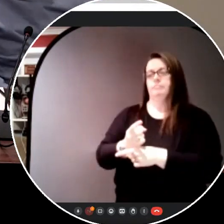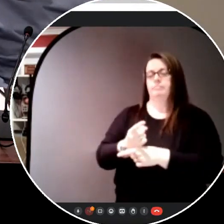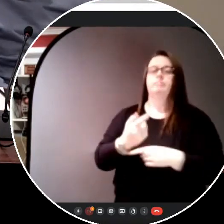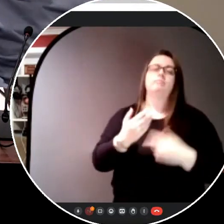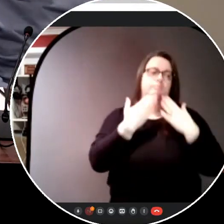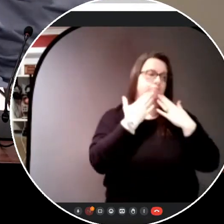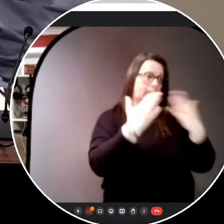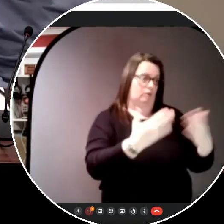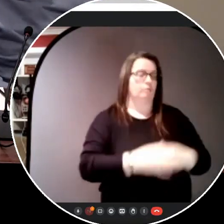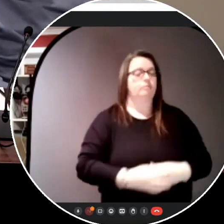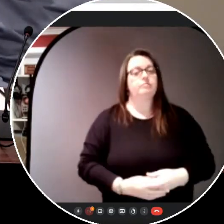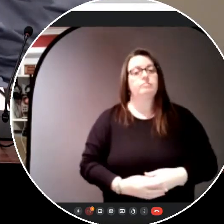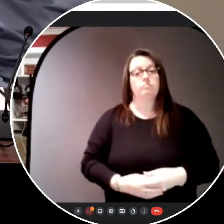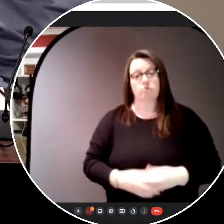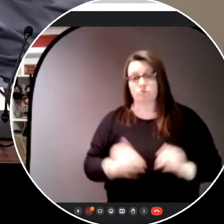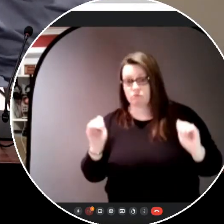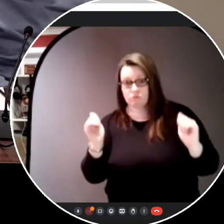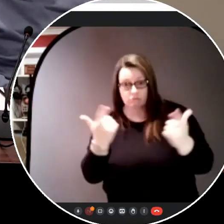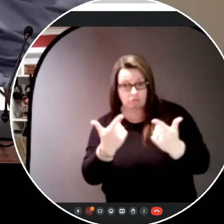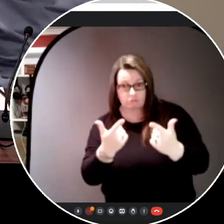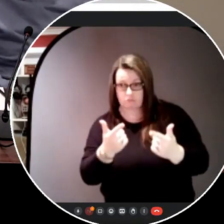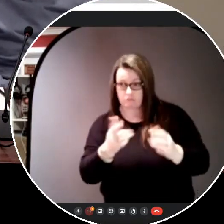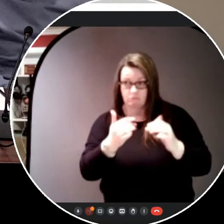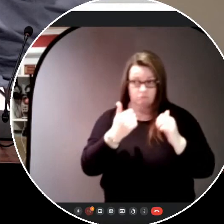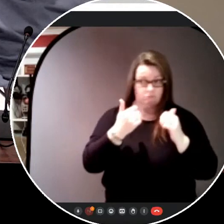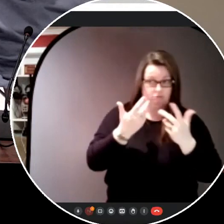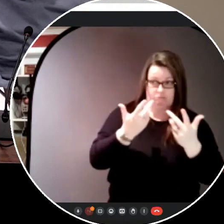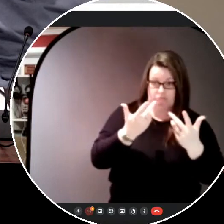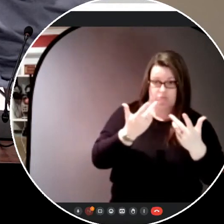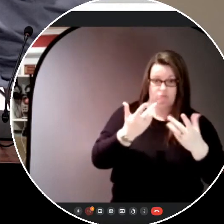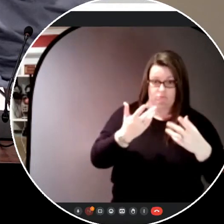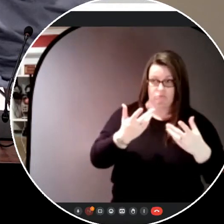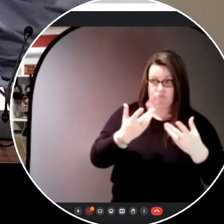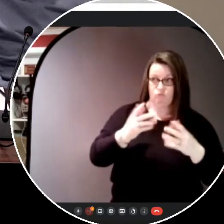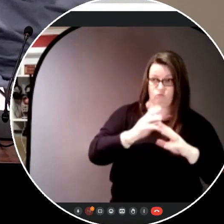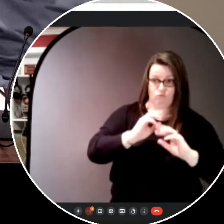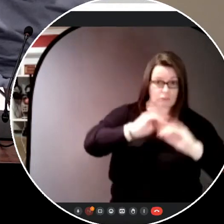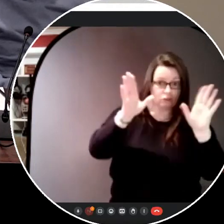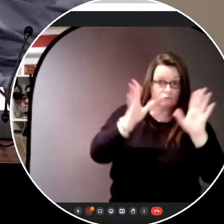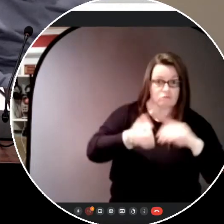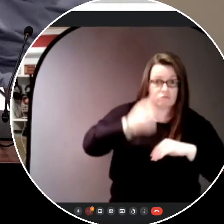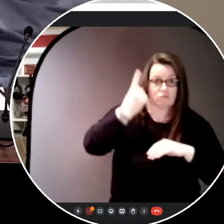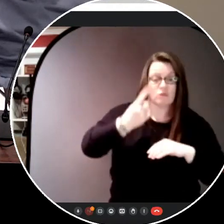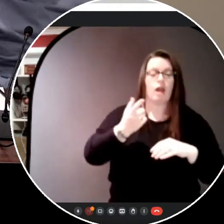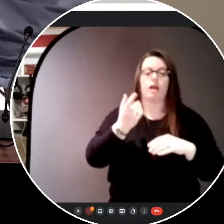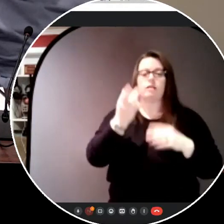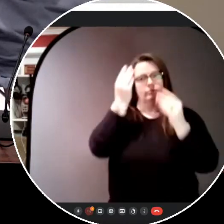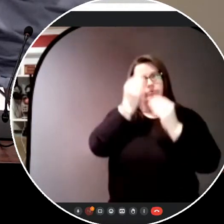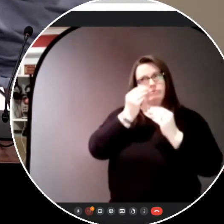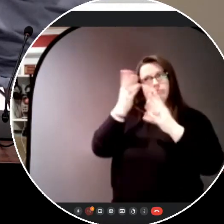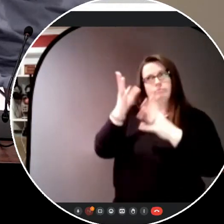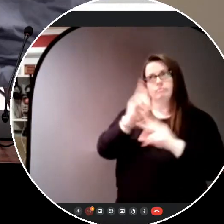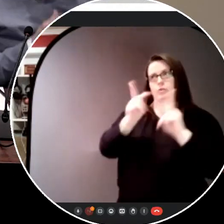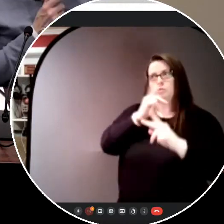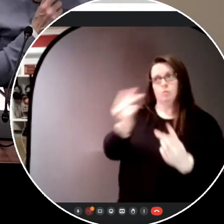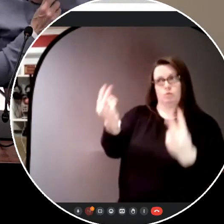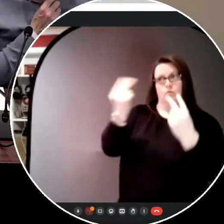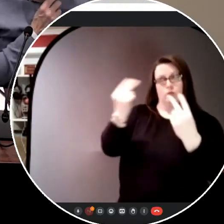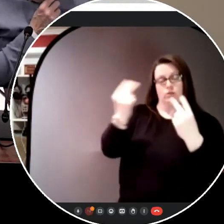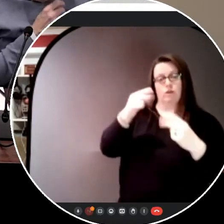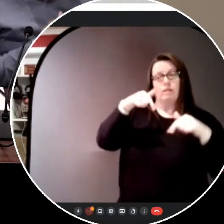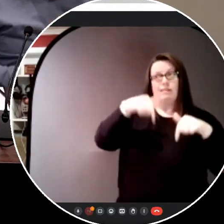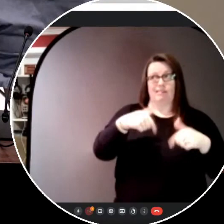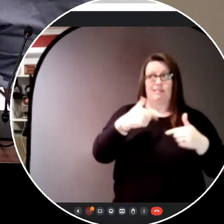Okay, if everybody's good and understanding, and I'll just remind people online that a lot of work goes into this, where a lot of people are putting these packages together,